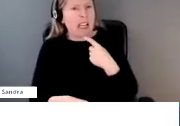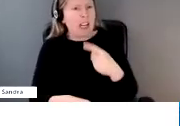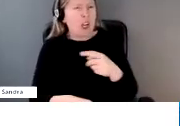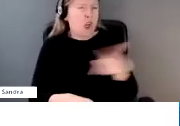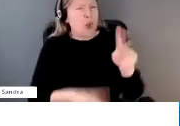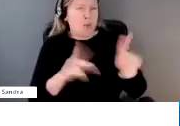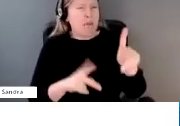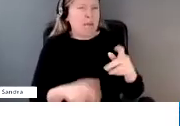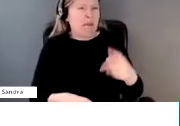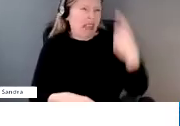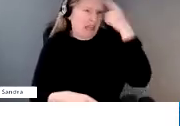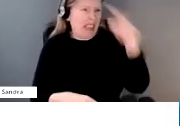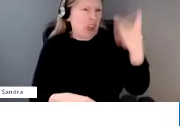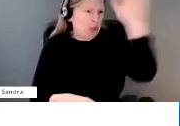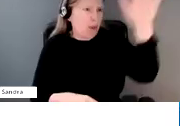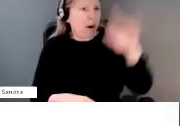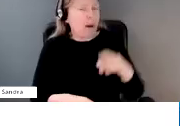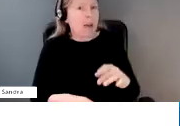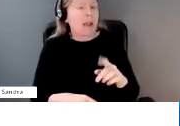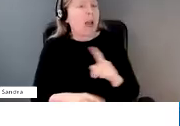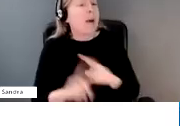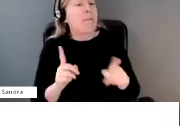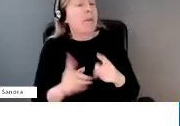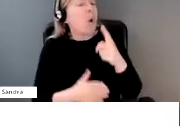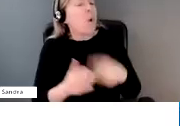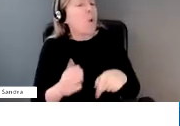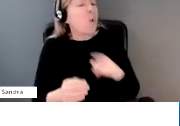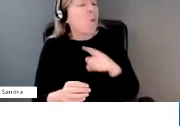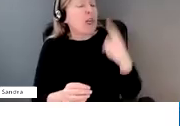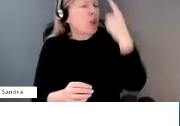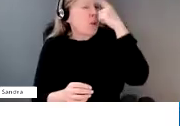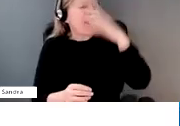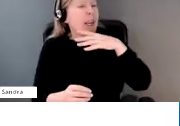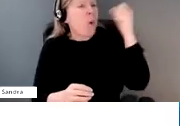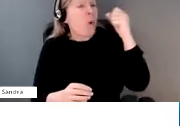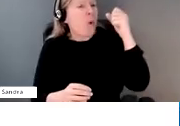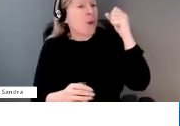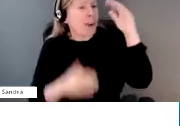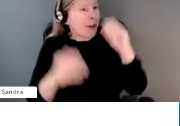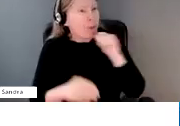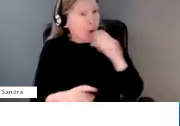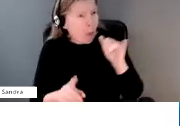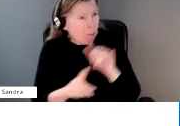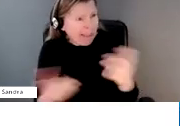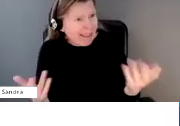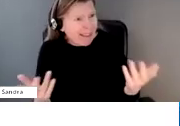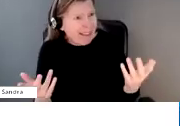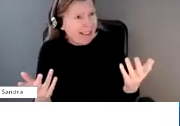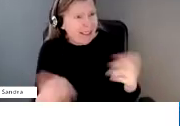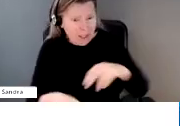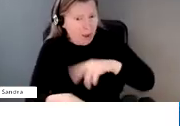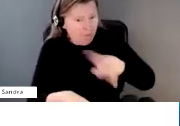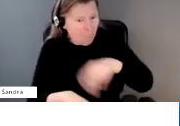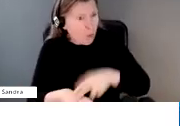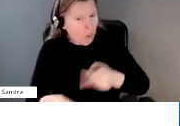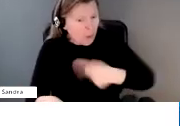smart. But what did you think? That older adults don't bully? We do.